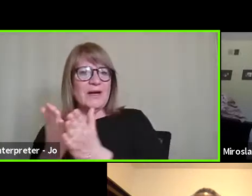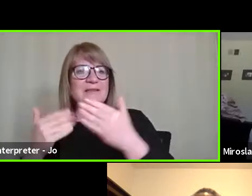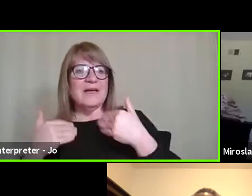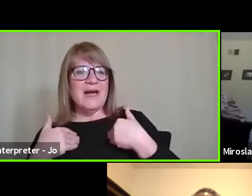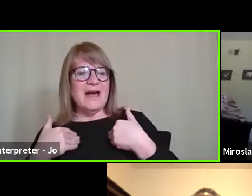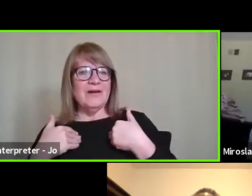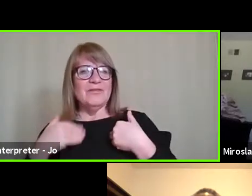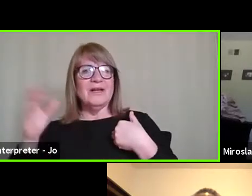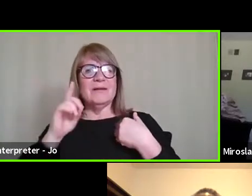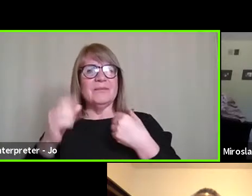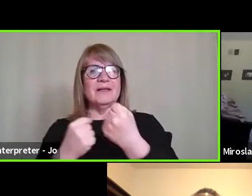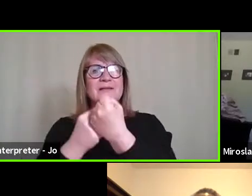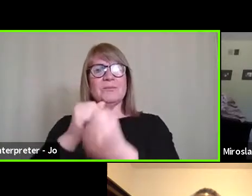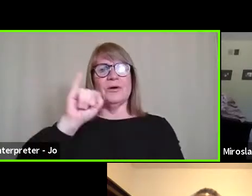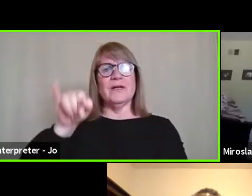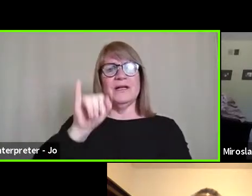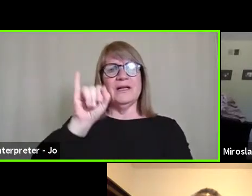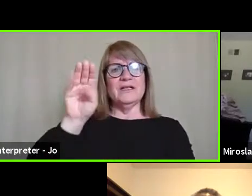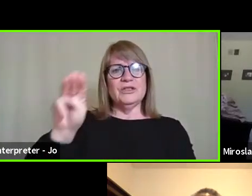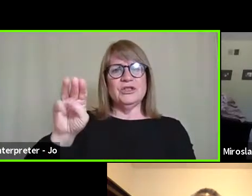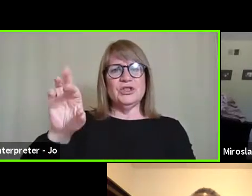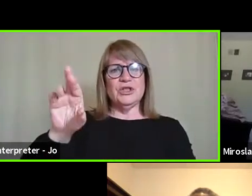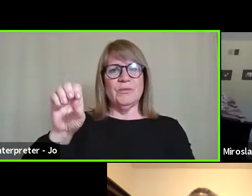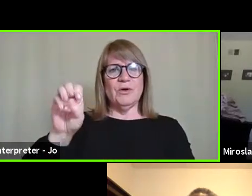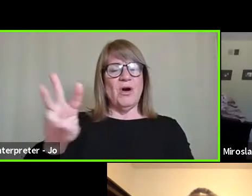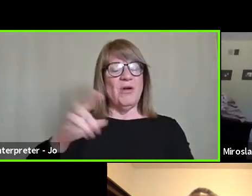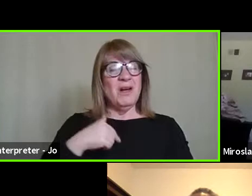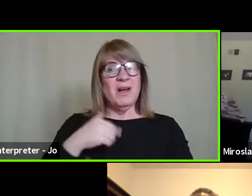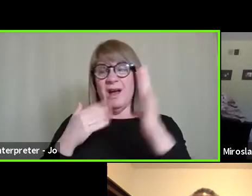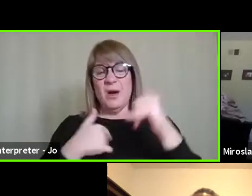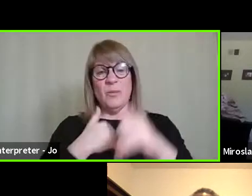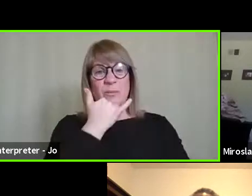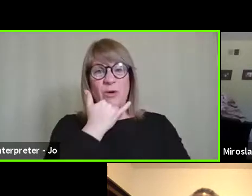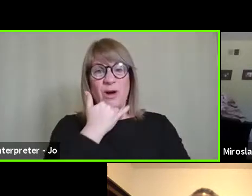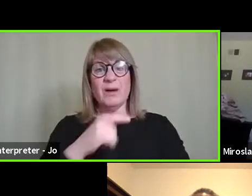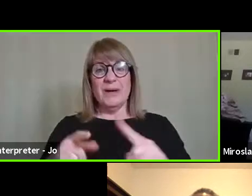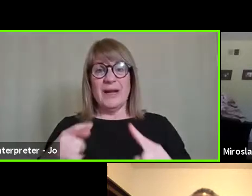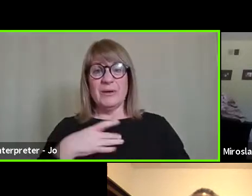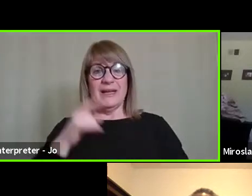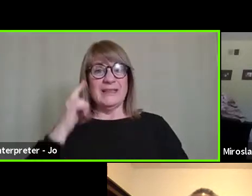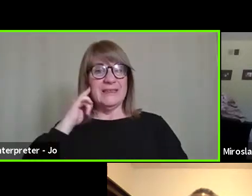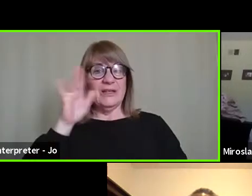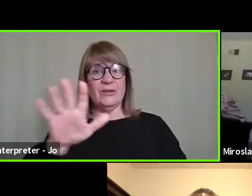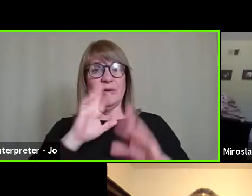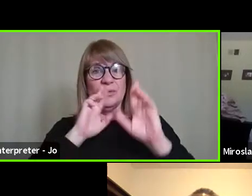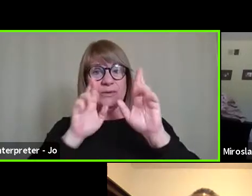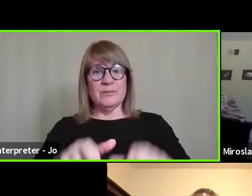crow i hope i'm wrong but i'd like to hear his response thank you